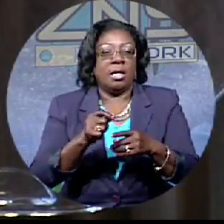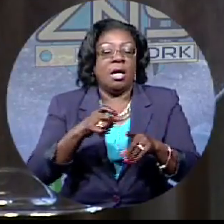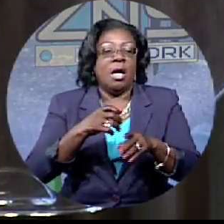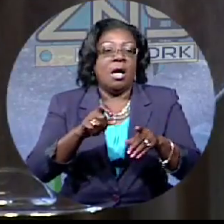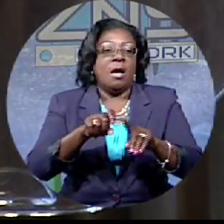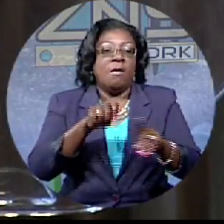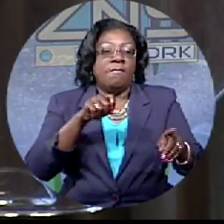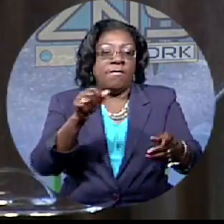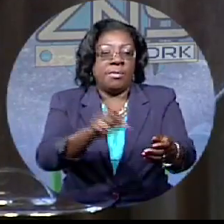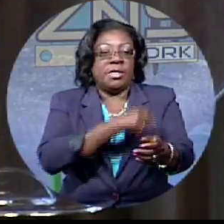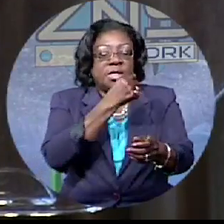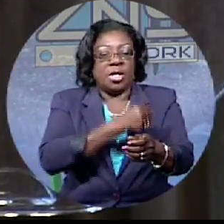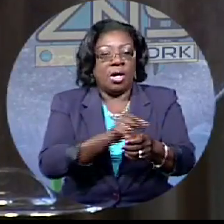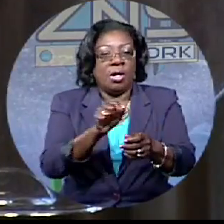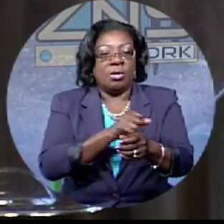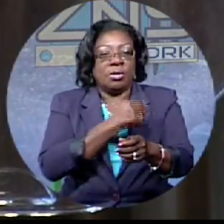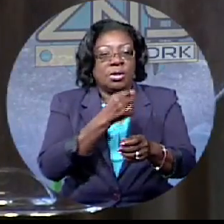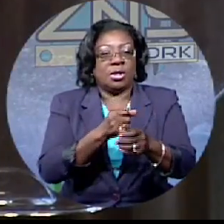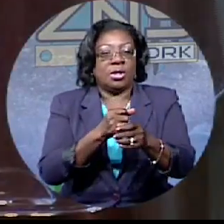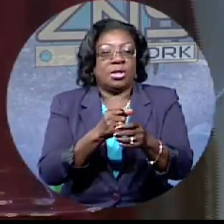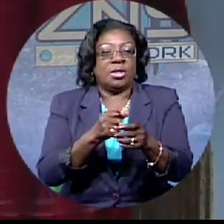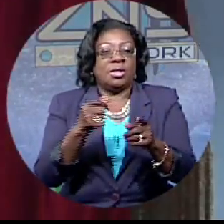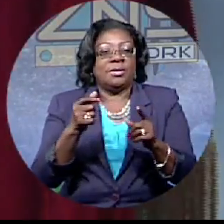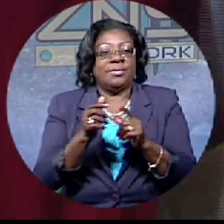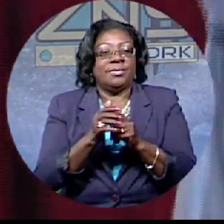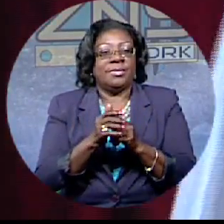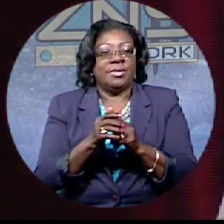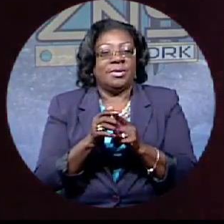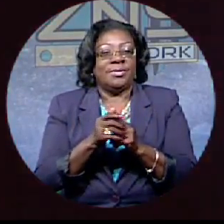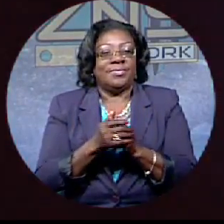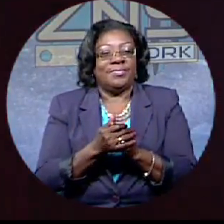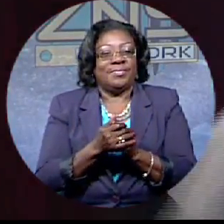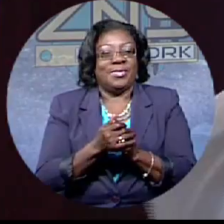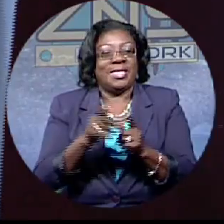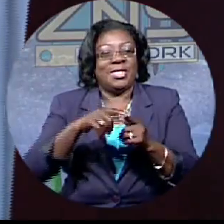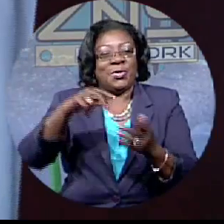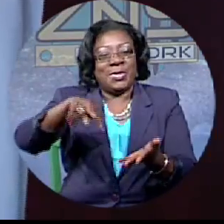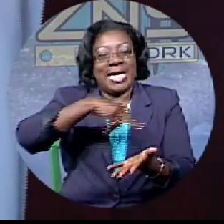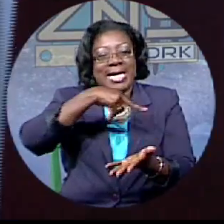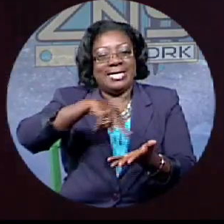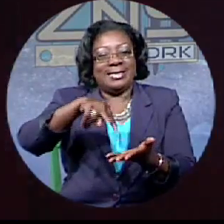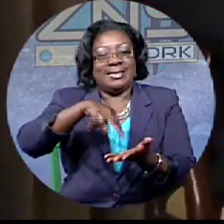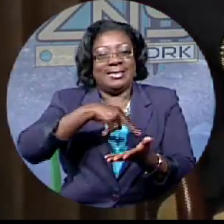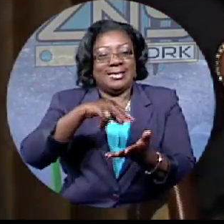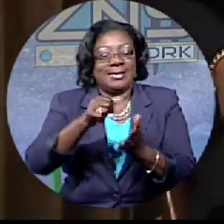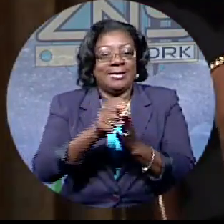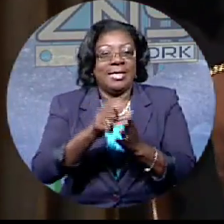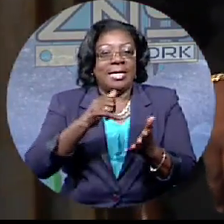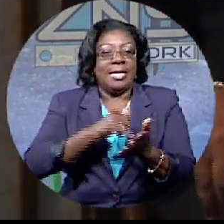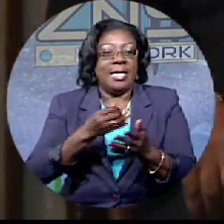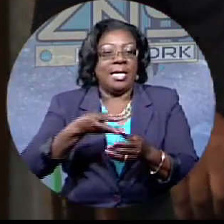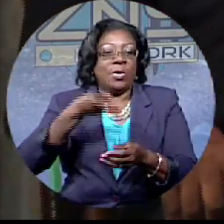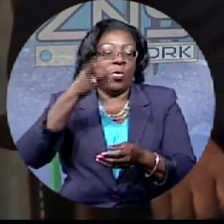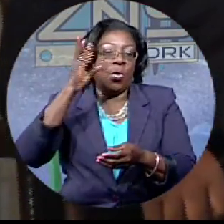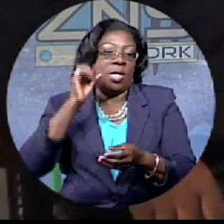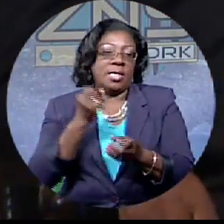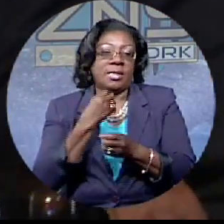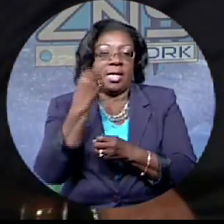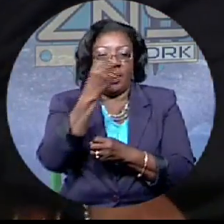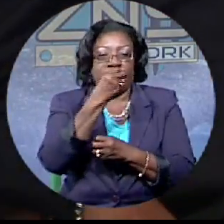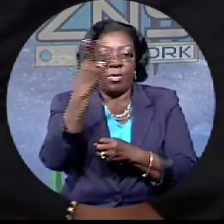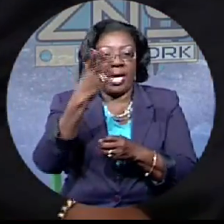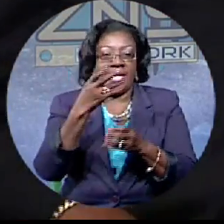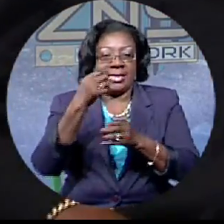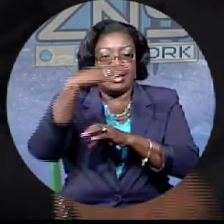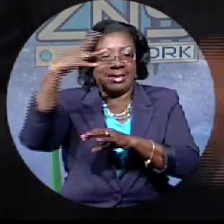songs, speak over yourself, to dance, it was a bright